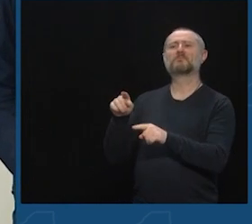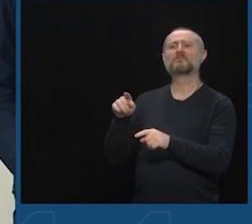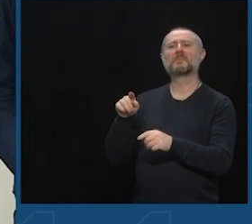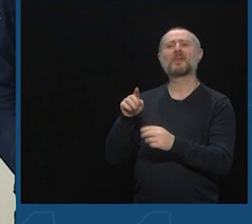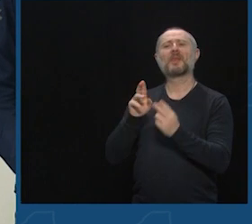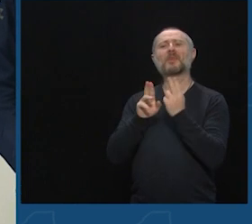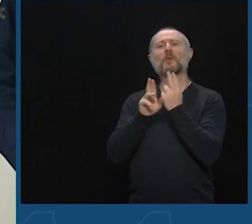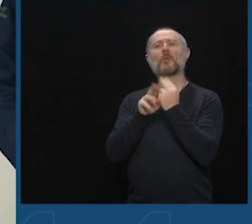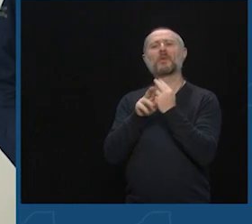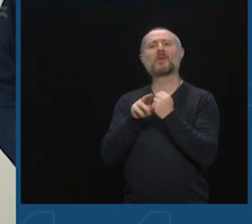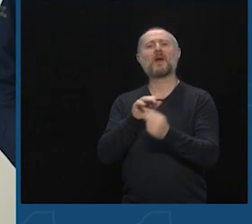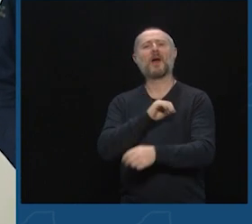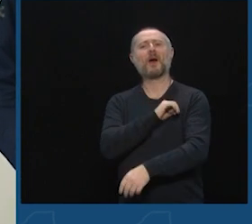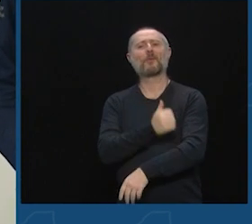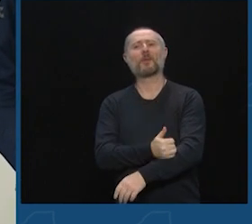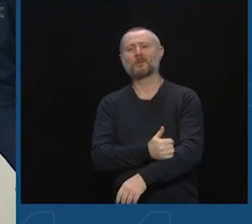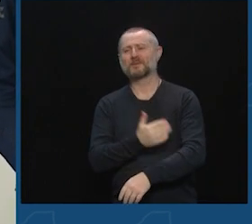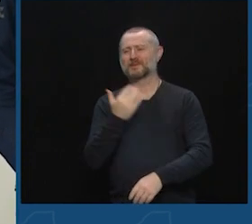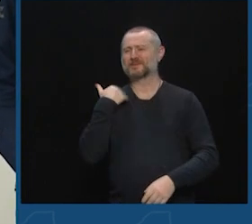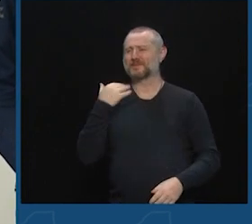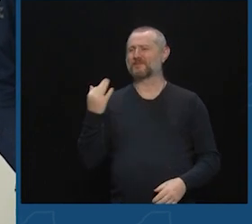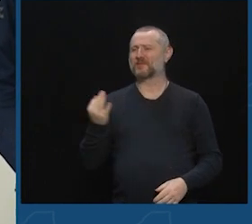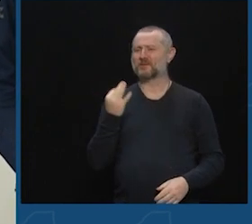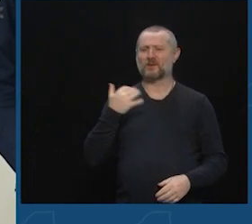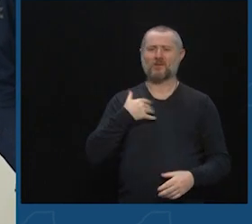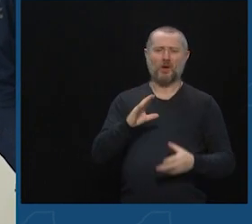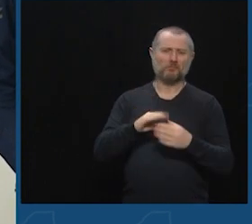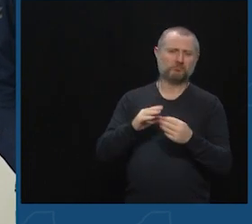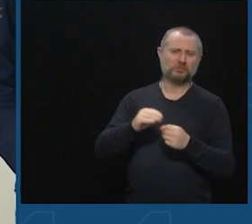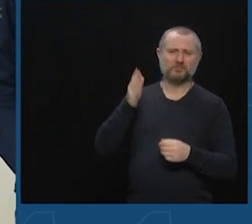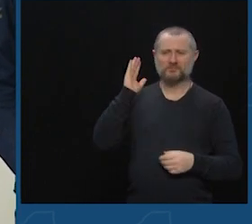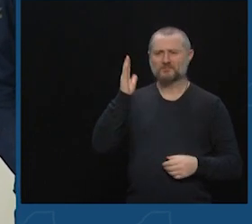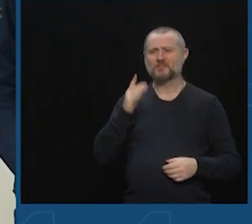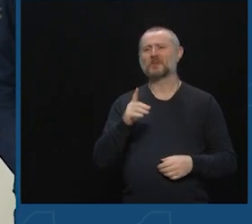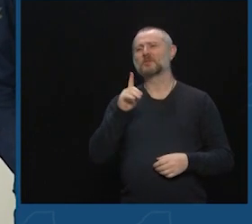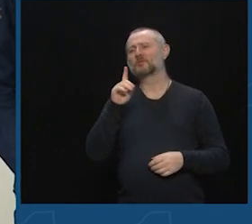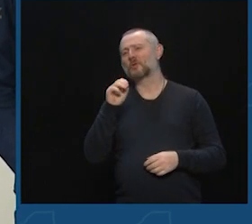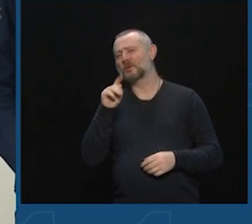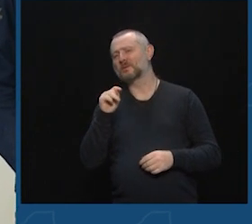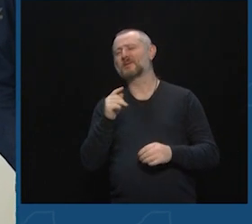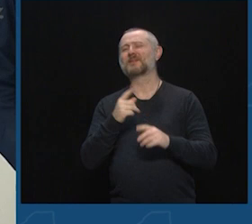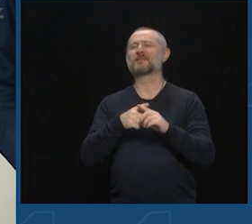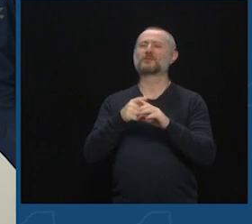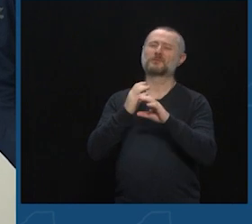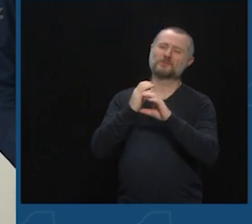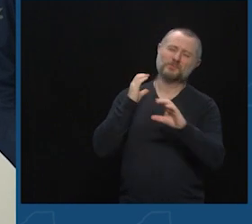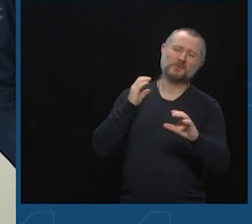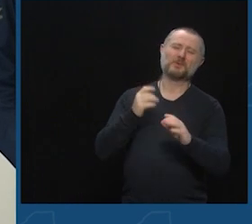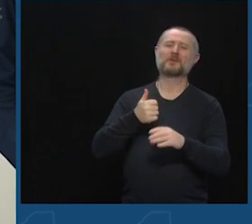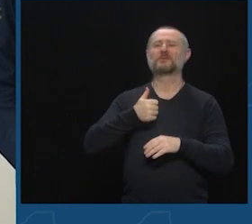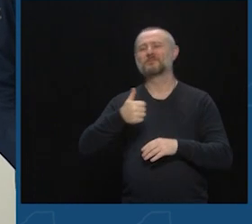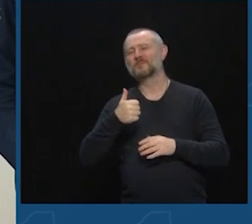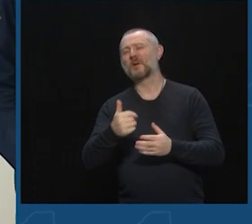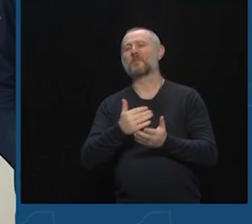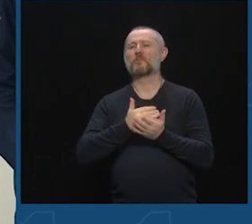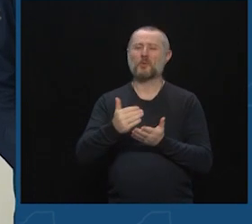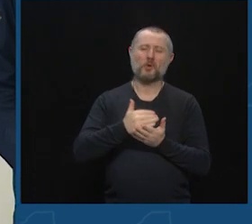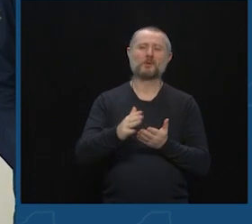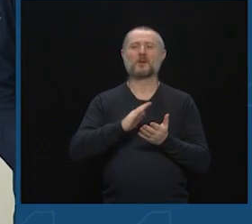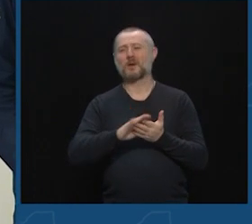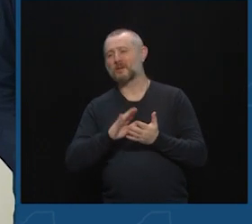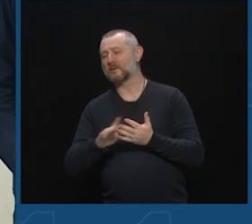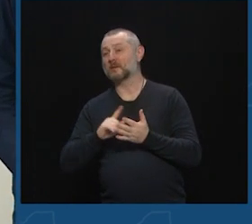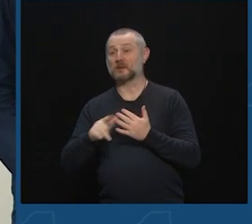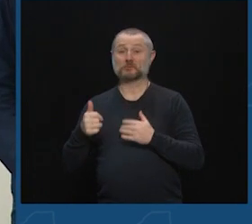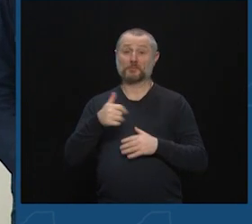Friday afternoon talking about how we're deploying DOT crews, Thruway Authority crews, everybody we can get to be it was all hands on deck,